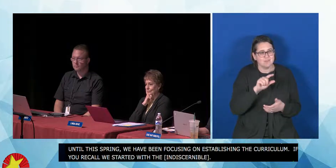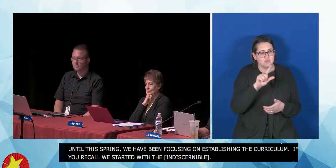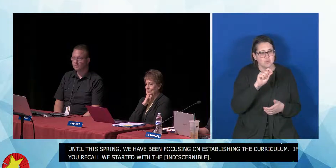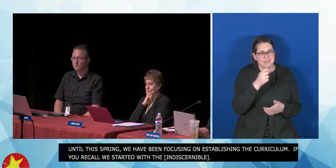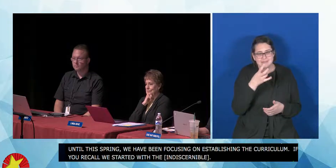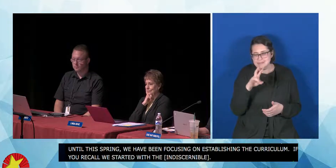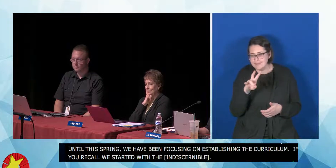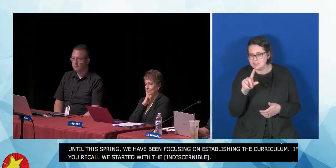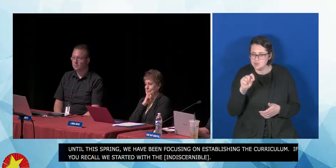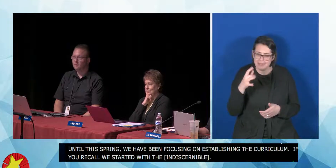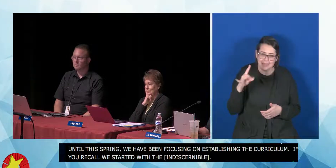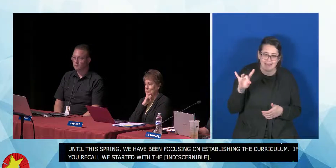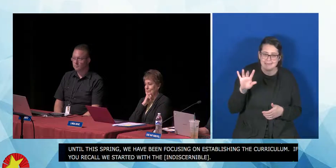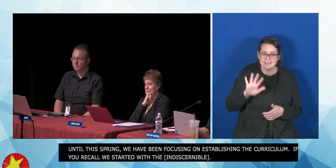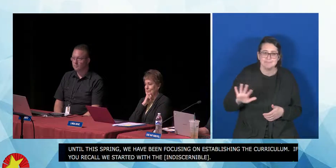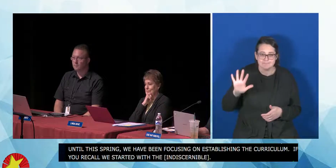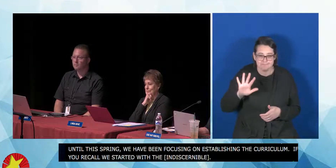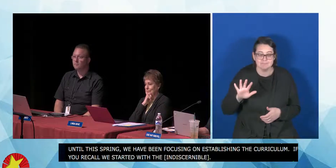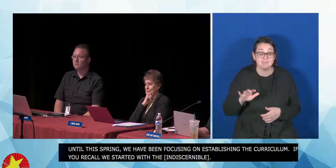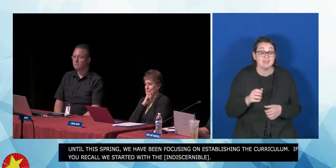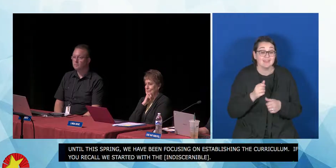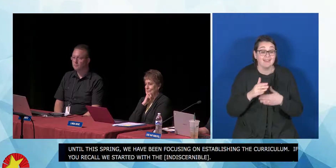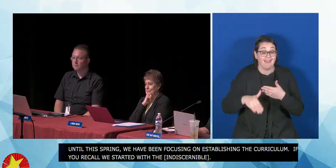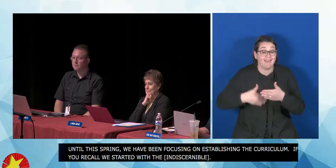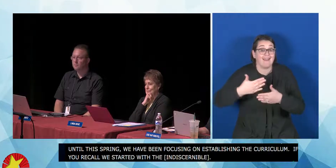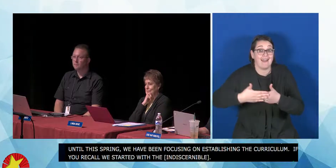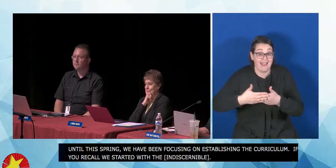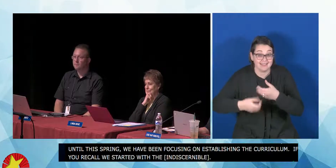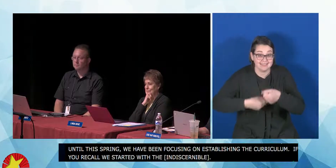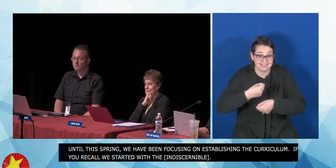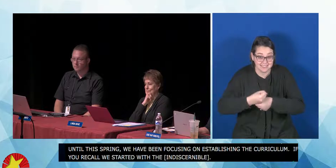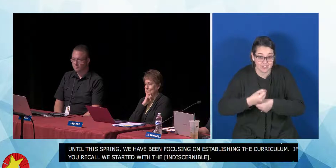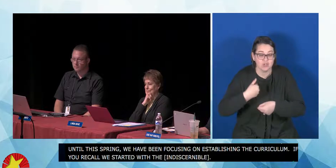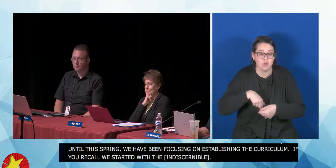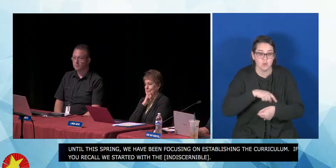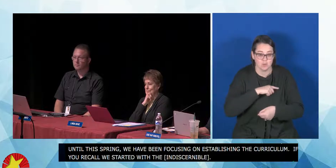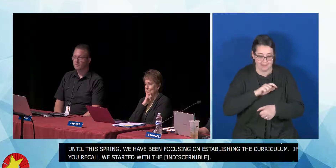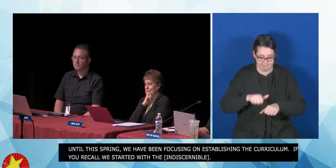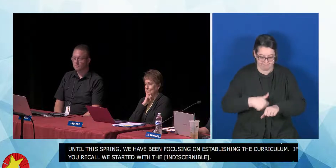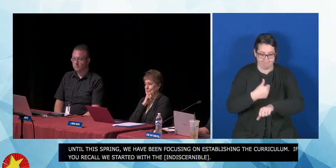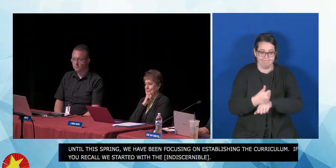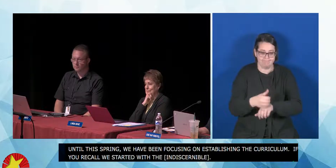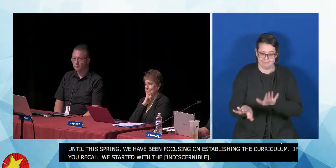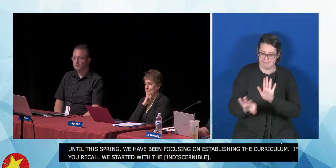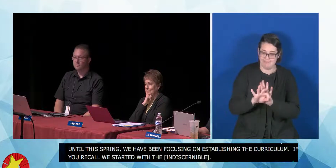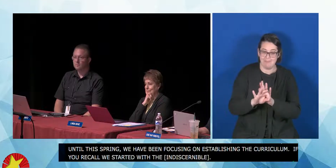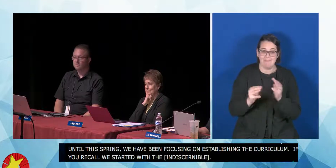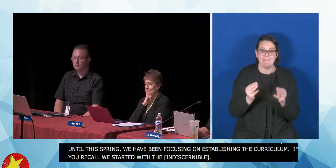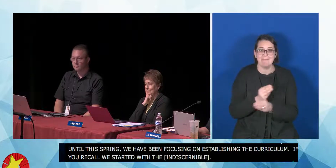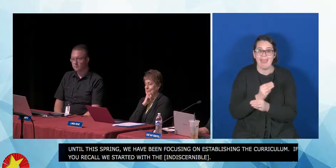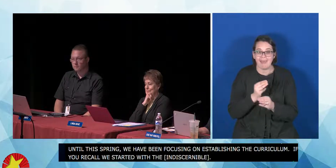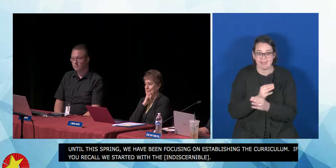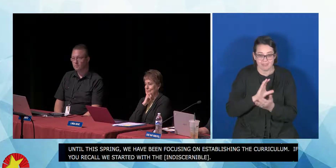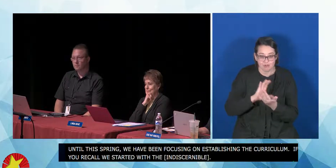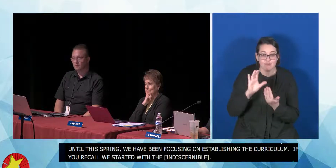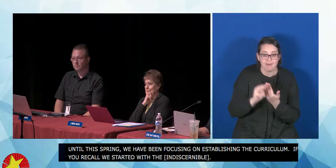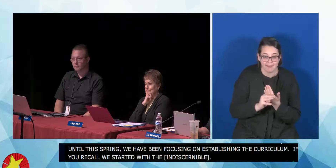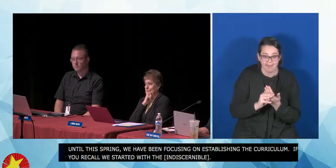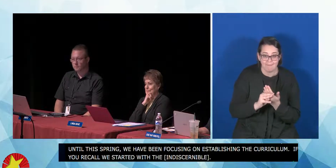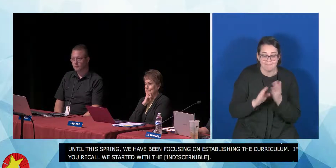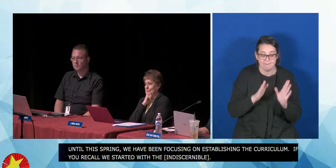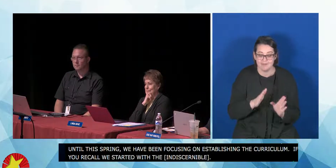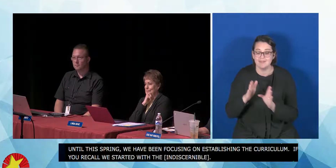2018. The next year, we established the math curriculum. The year after that, the